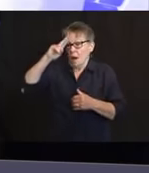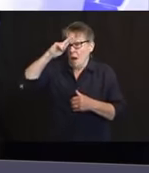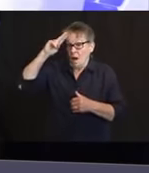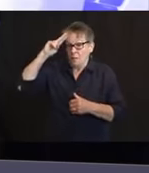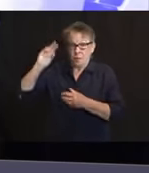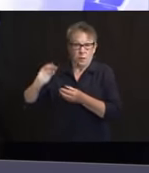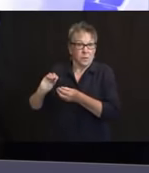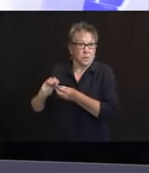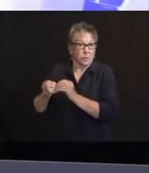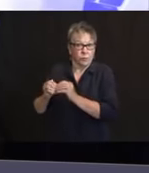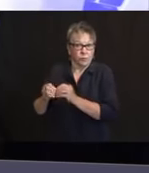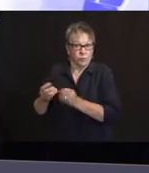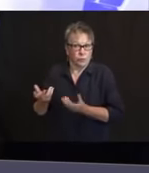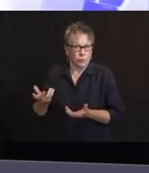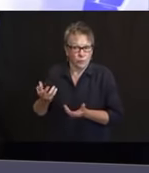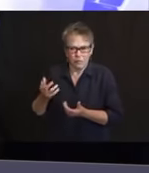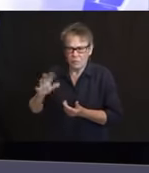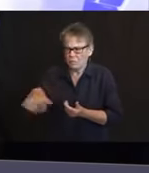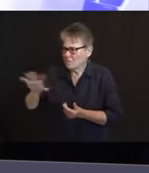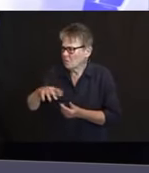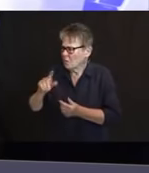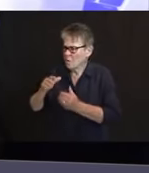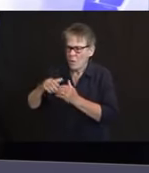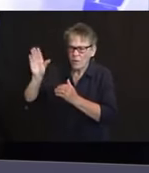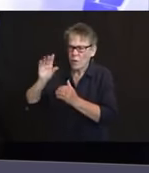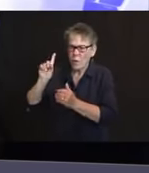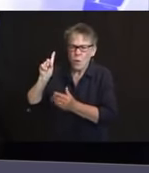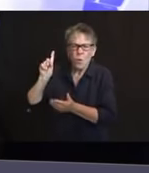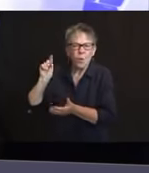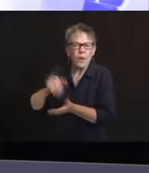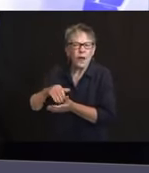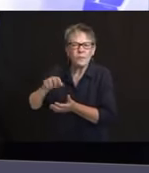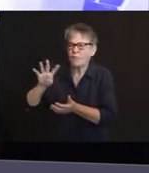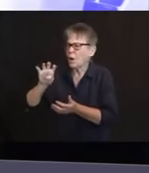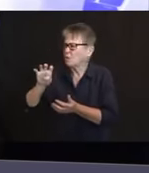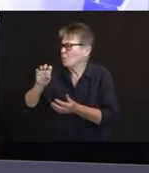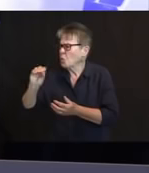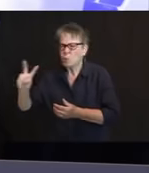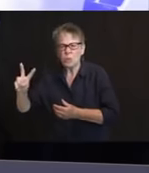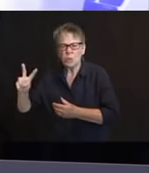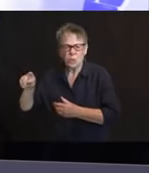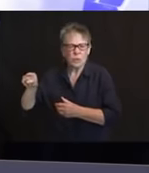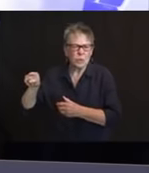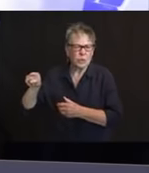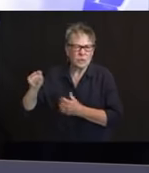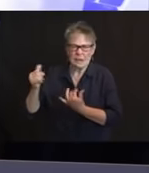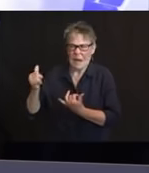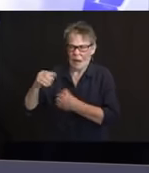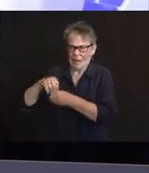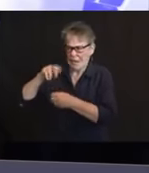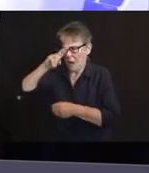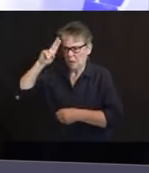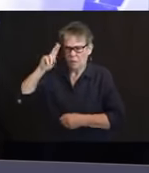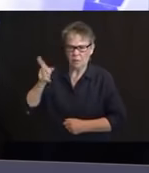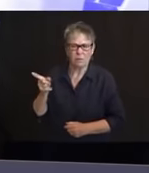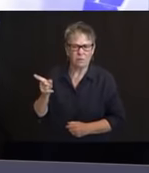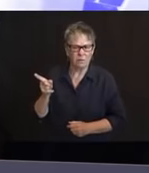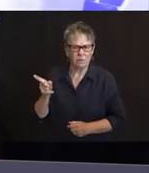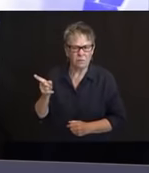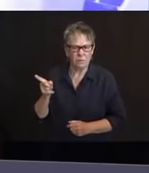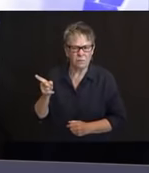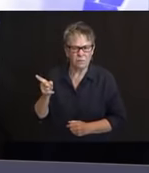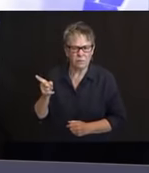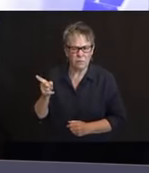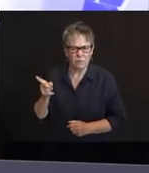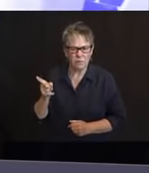care, and 66% of those critical care patients are on ventilators. That is the lowest percentage